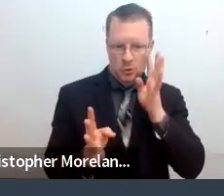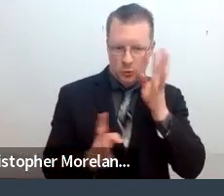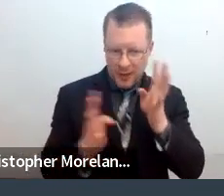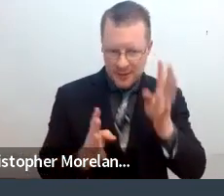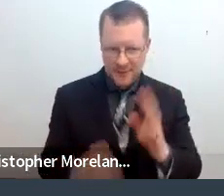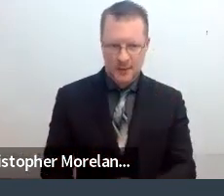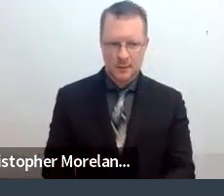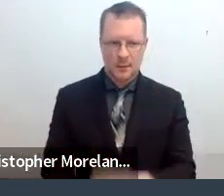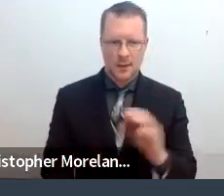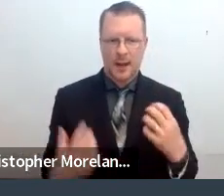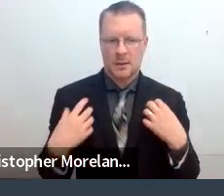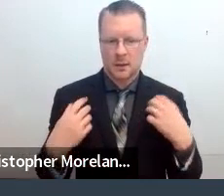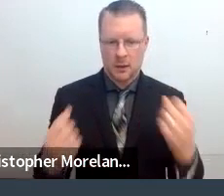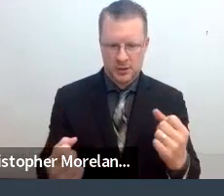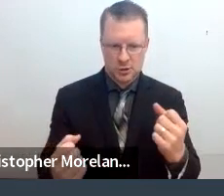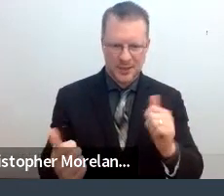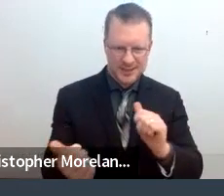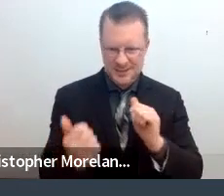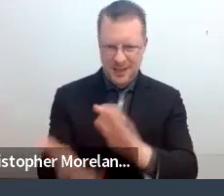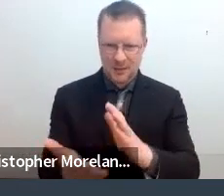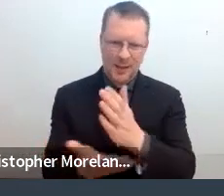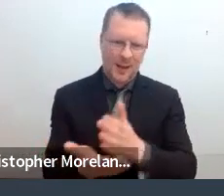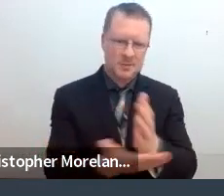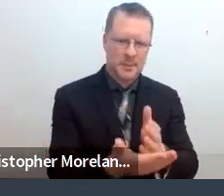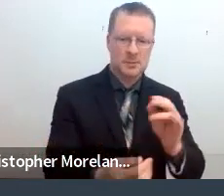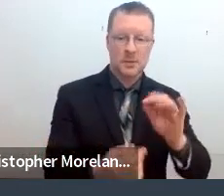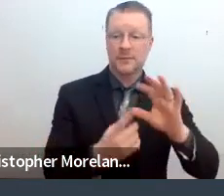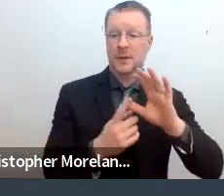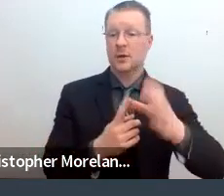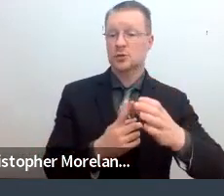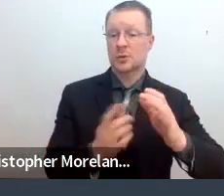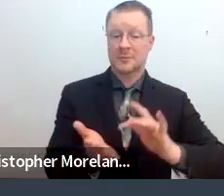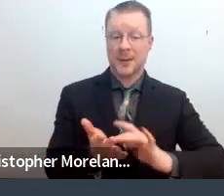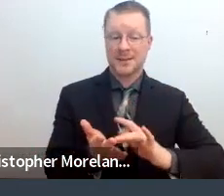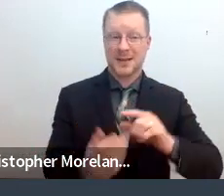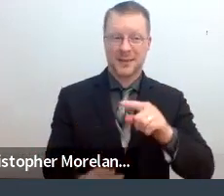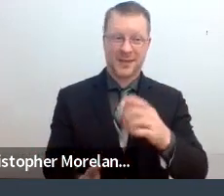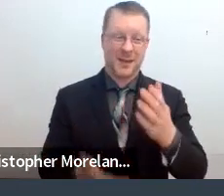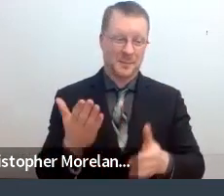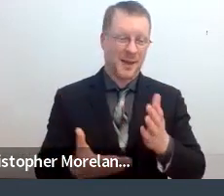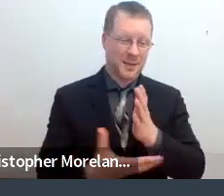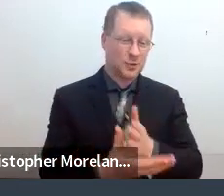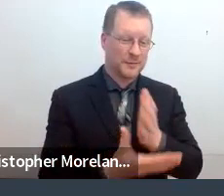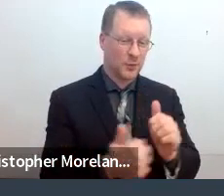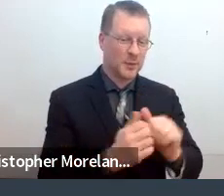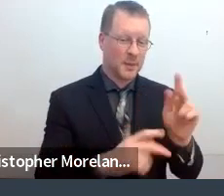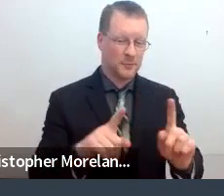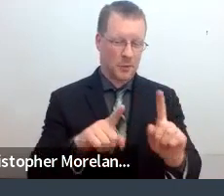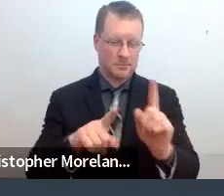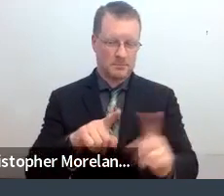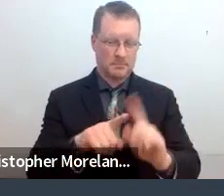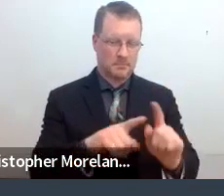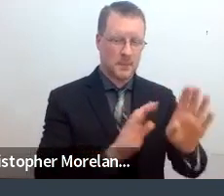future requires self-honesty, creativity, and courage in tackling aspects of the culture